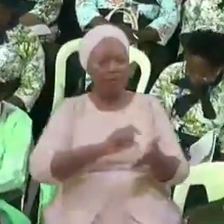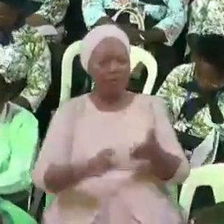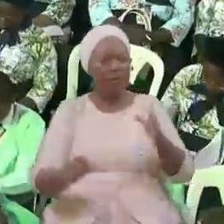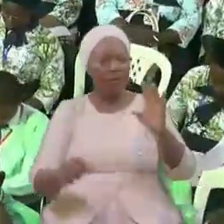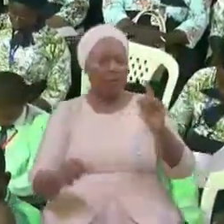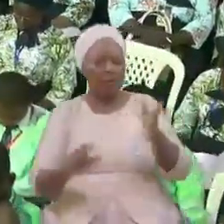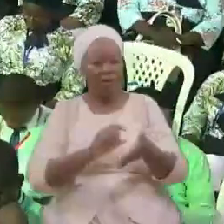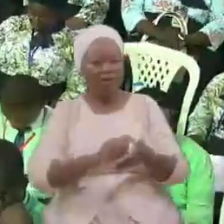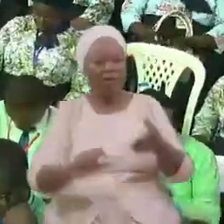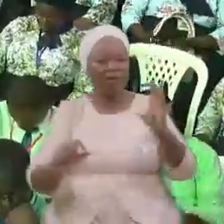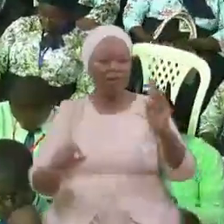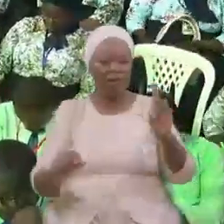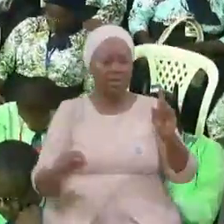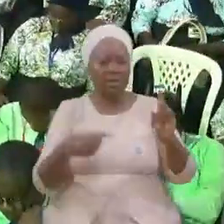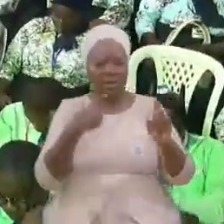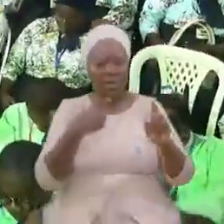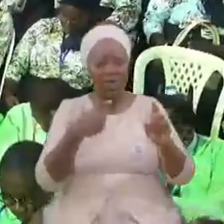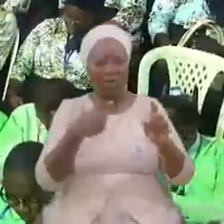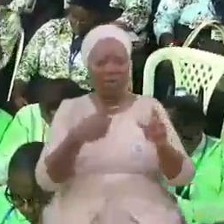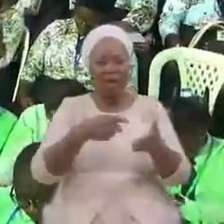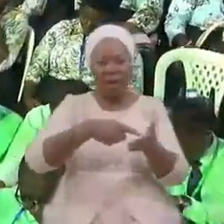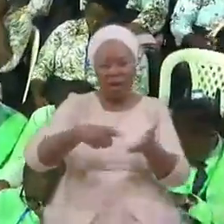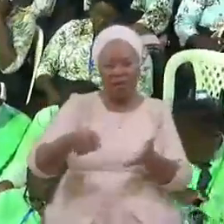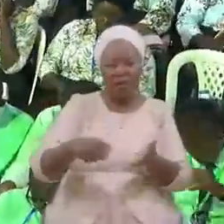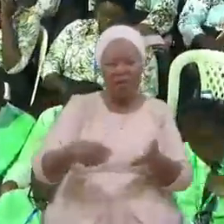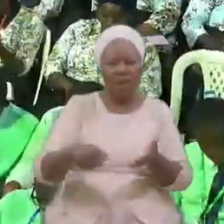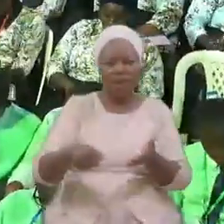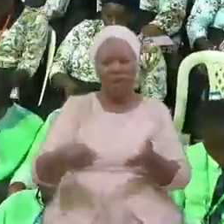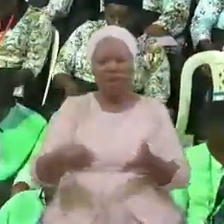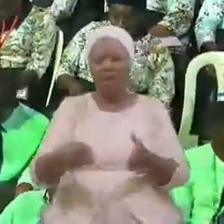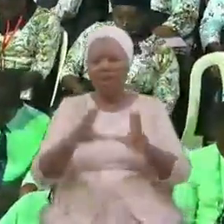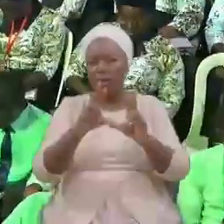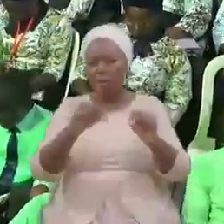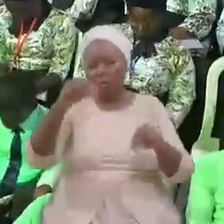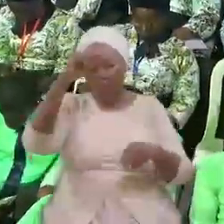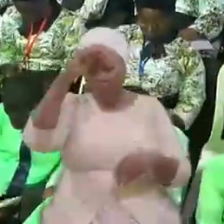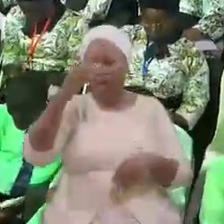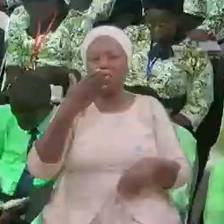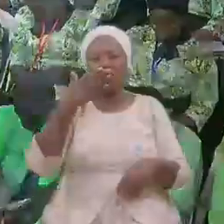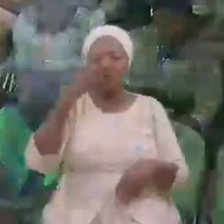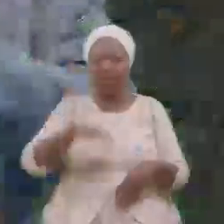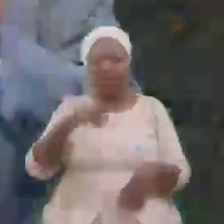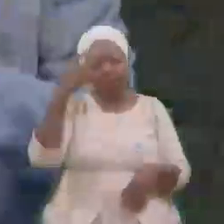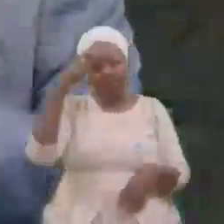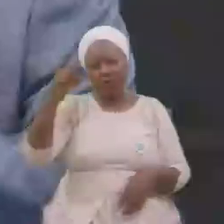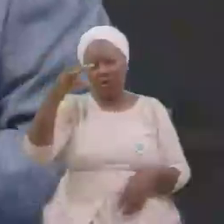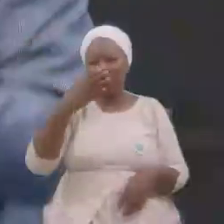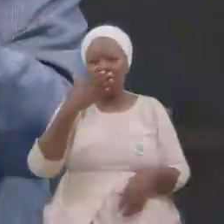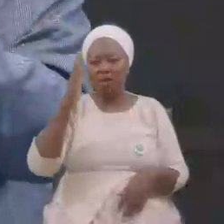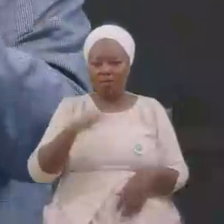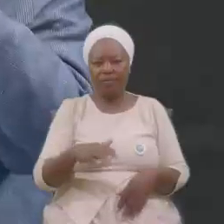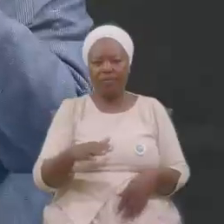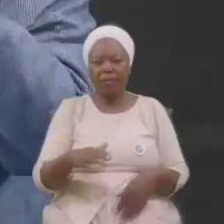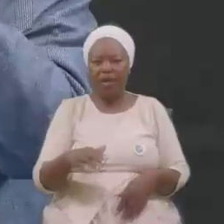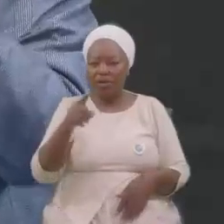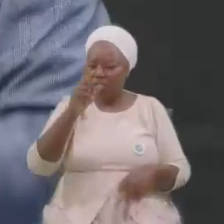verse 17 says, recompense to no man evil for evil. You cannot say you are